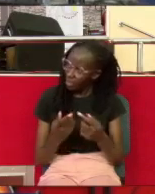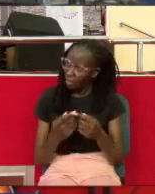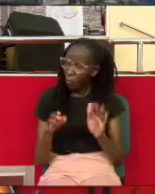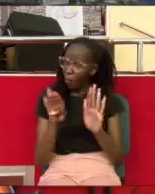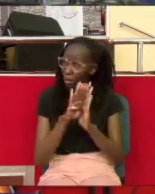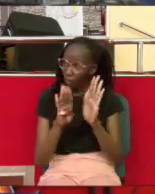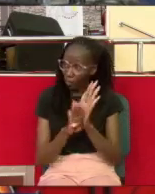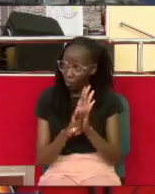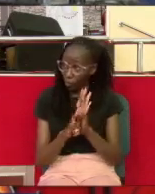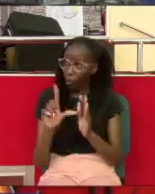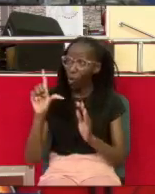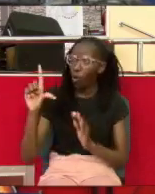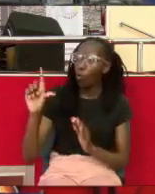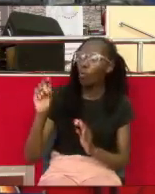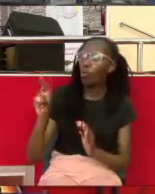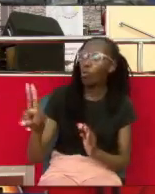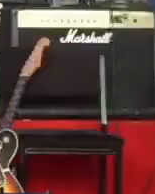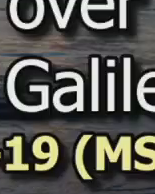Luke chapter